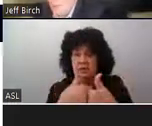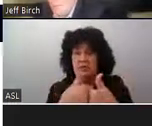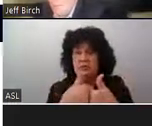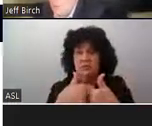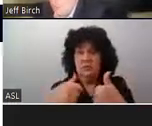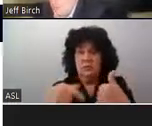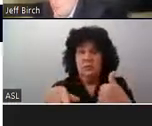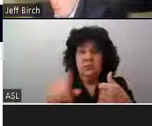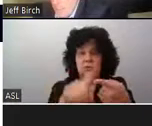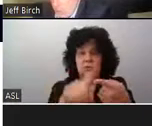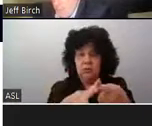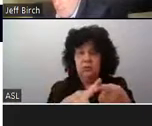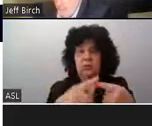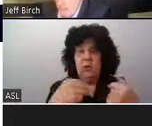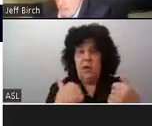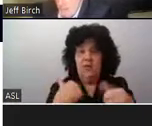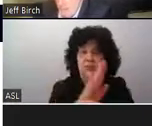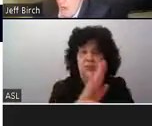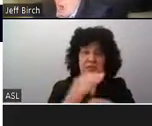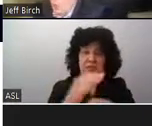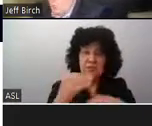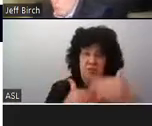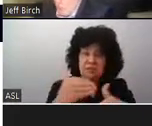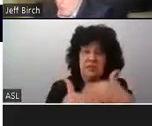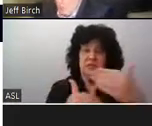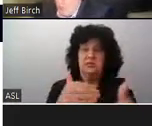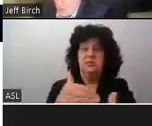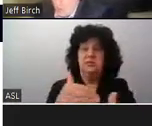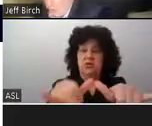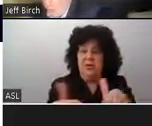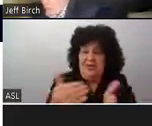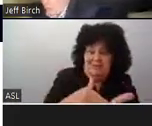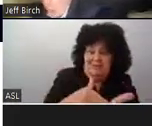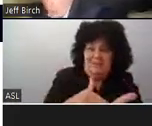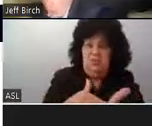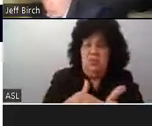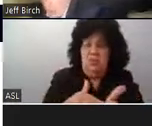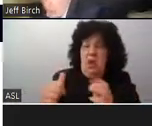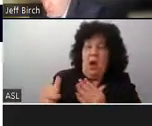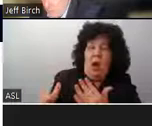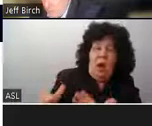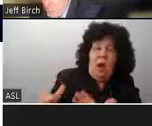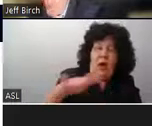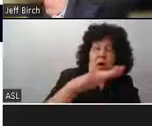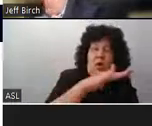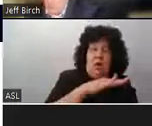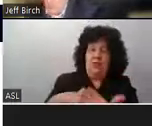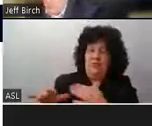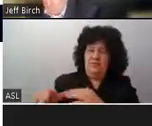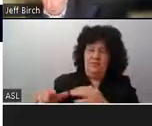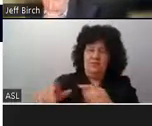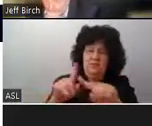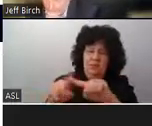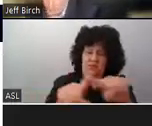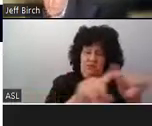to have business process reengineering all across their training certification areas in terms of, you know, the